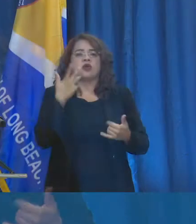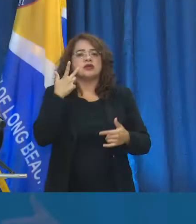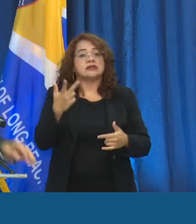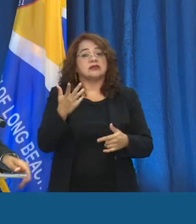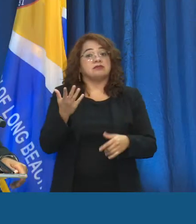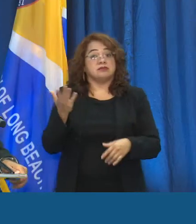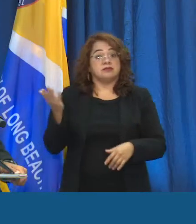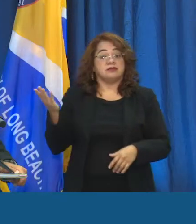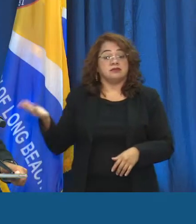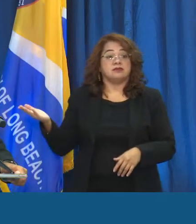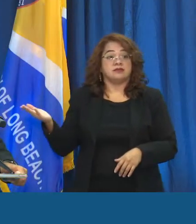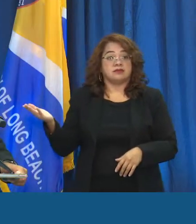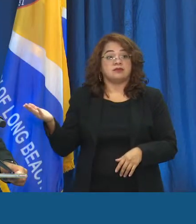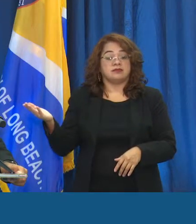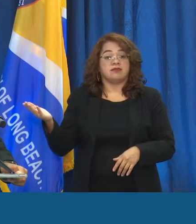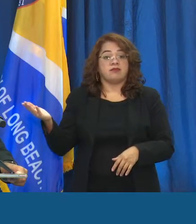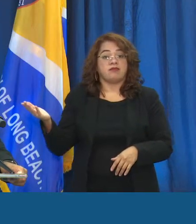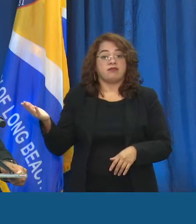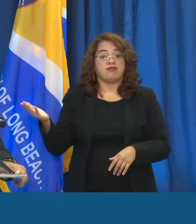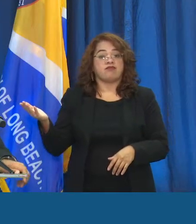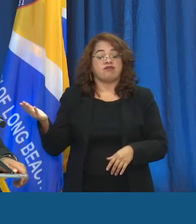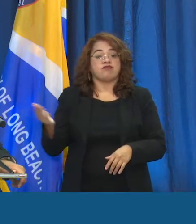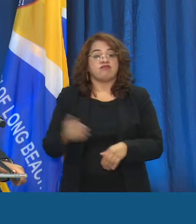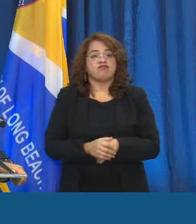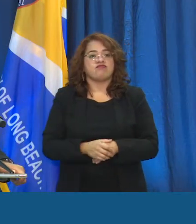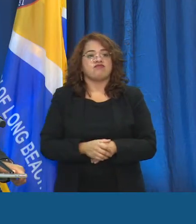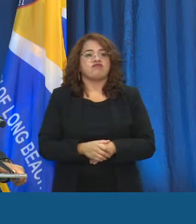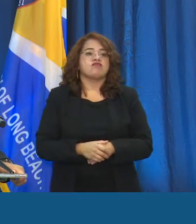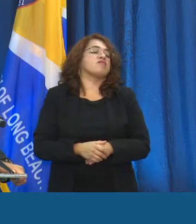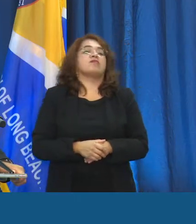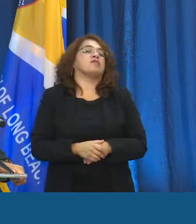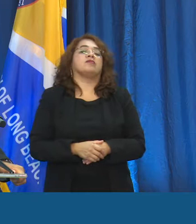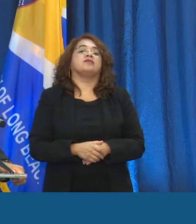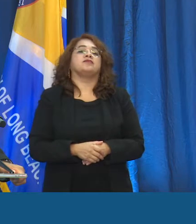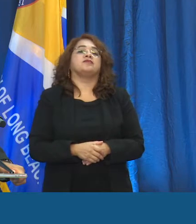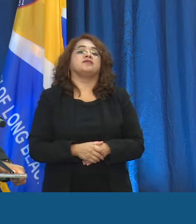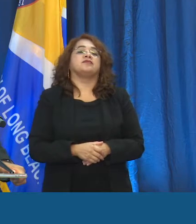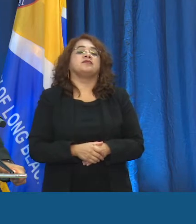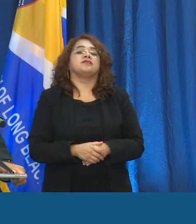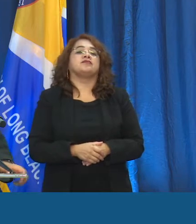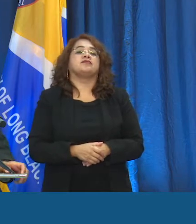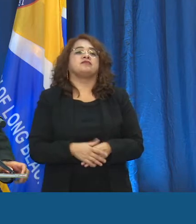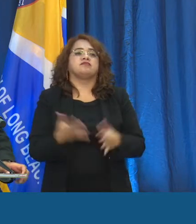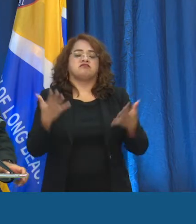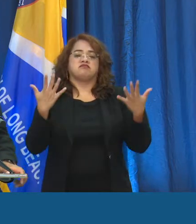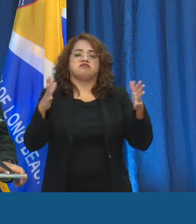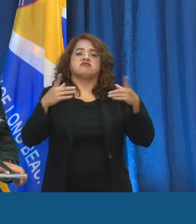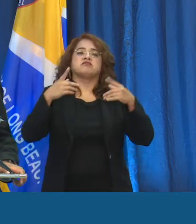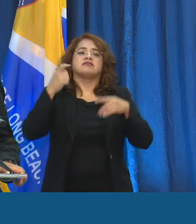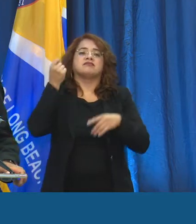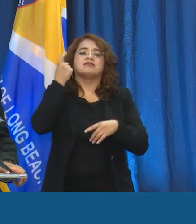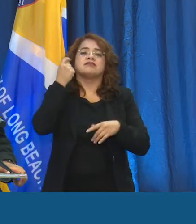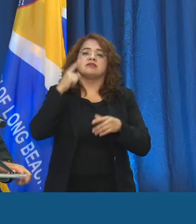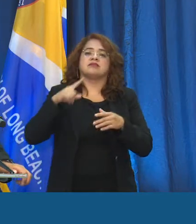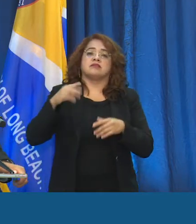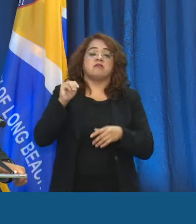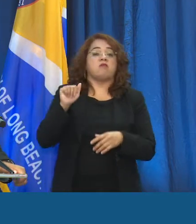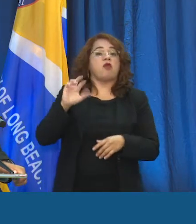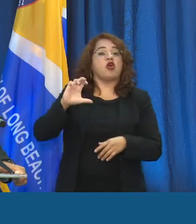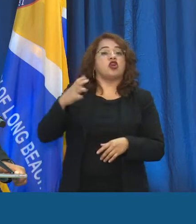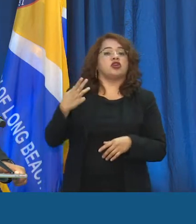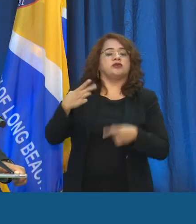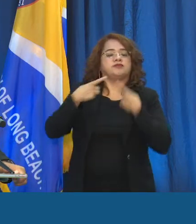next slide up in front of you. So this COVID-19 health crisis, we declared, of course, a local health emergency in